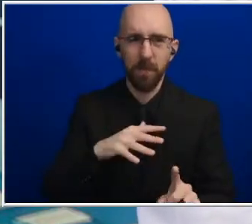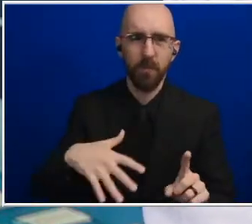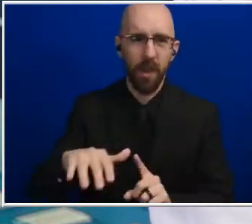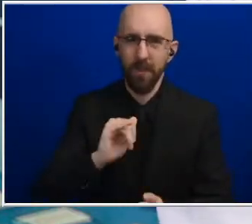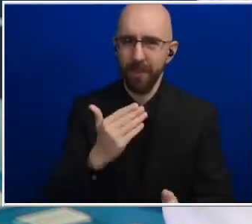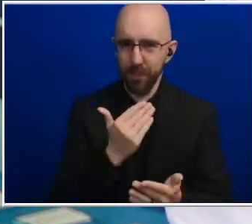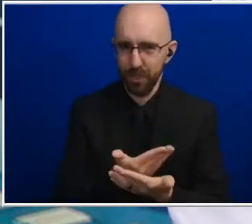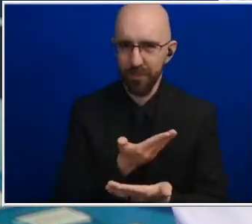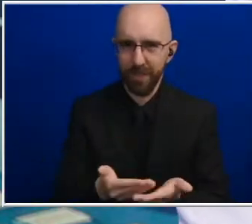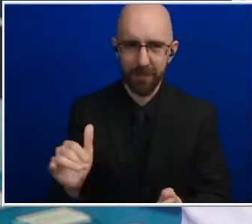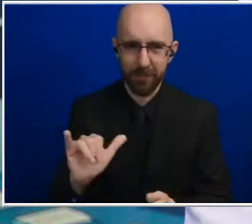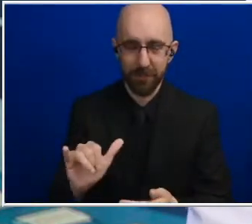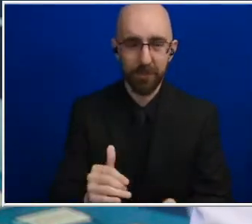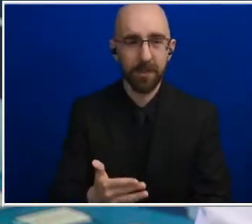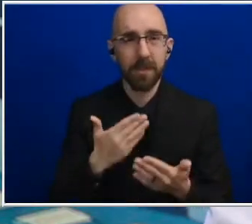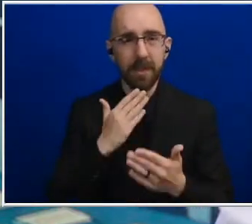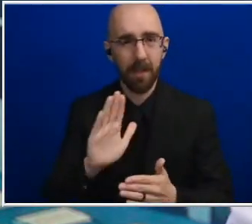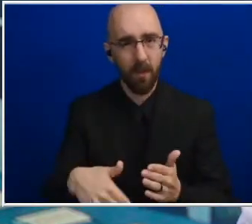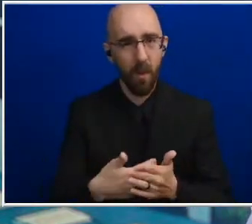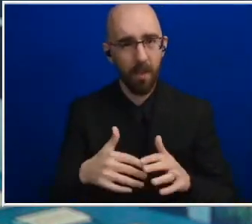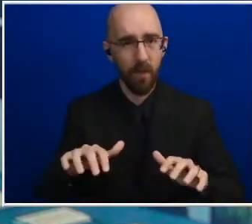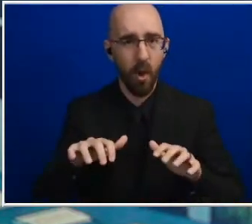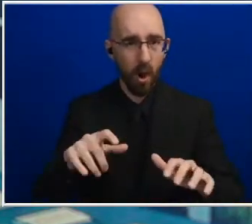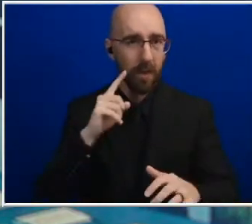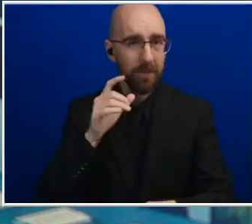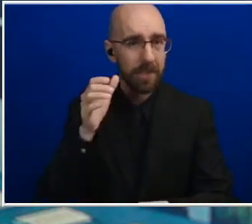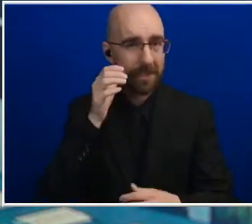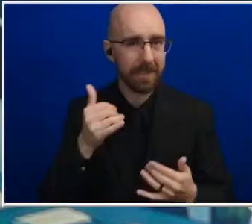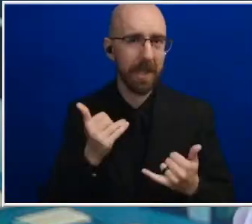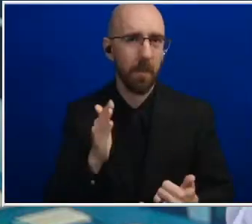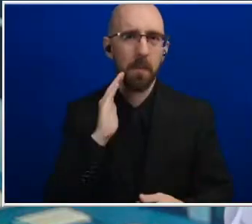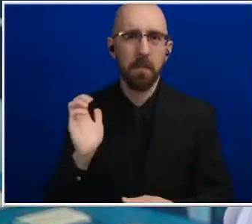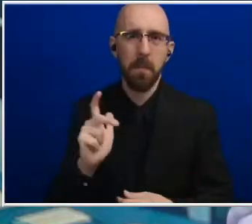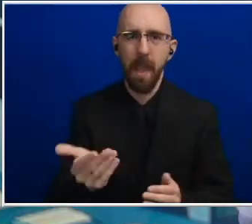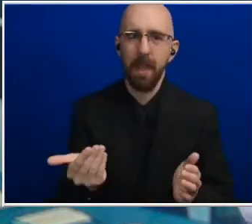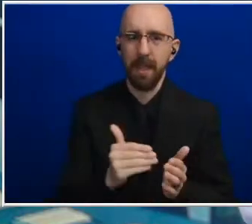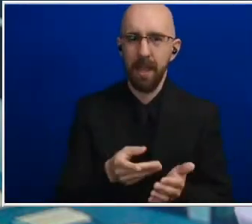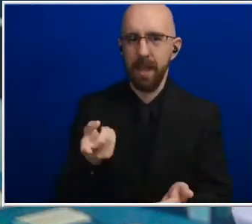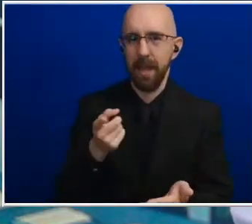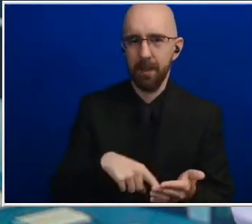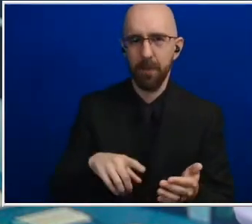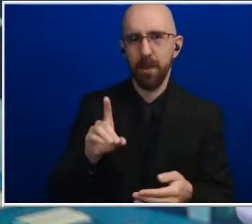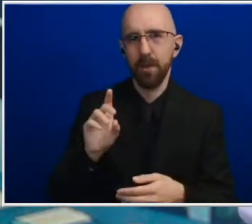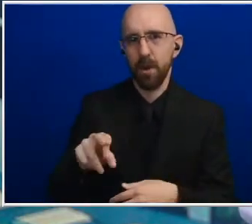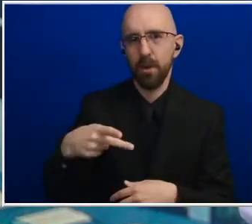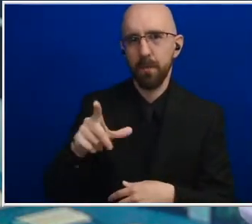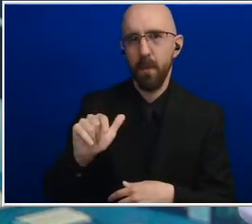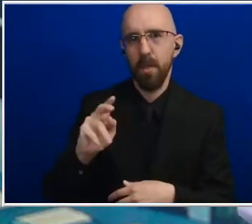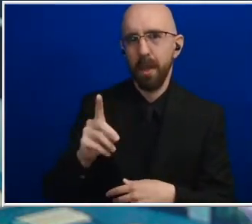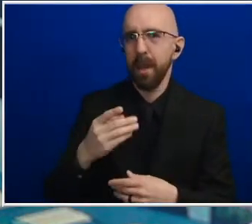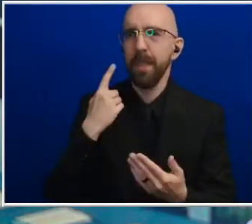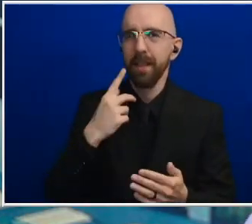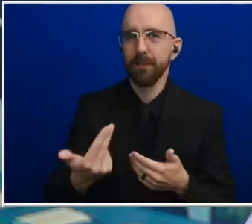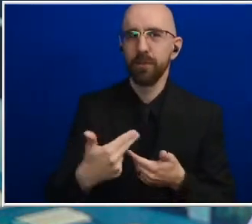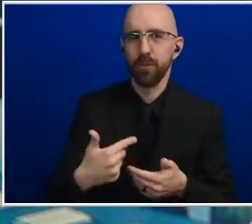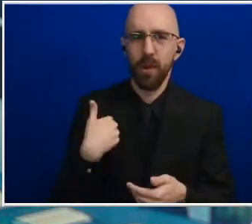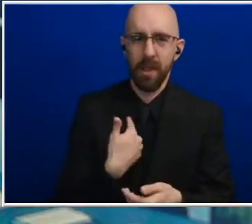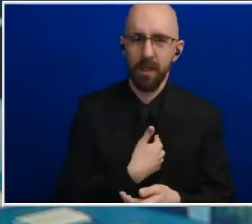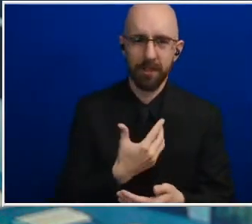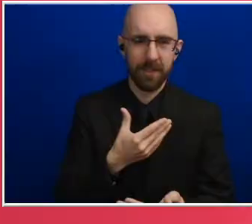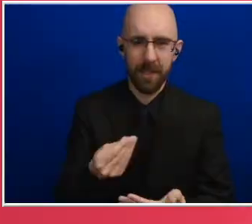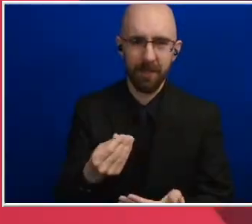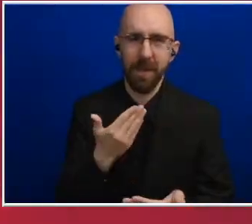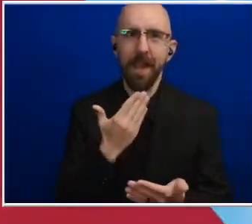thanks to all of our audience for listening today. We'll be back again next week. Dr. Pullen, thanks again for joining us from up north, and have a great week,